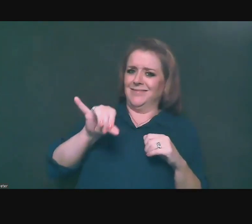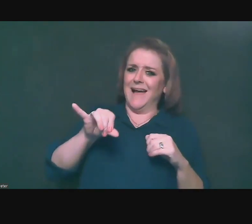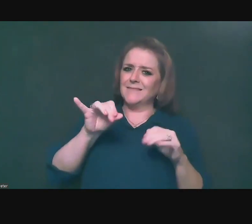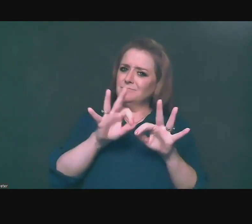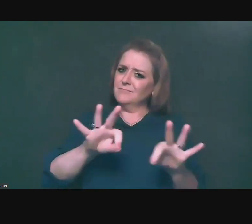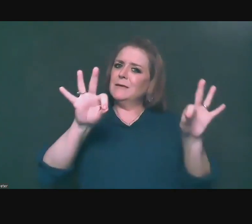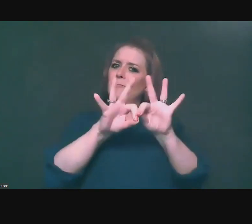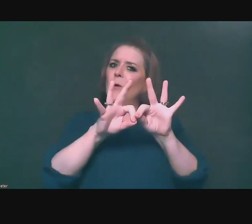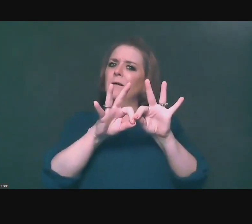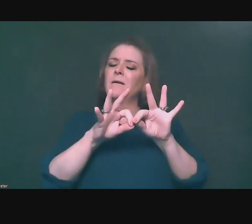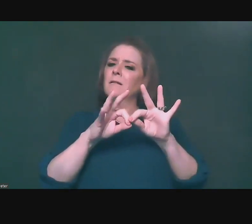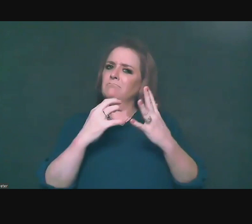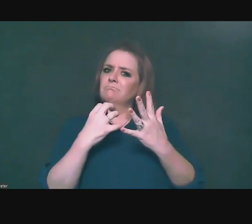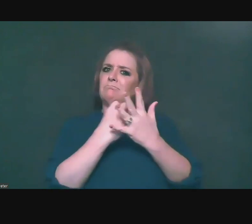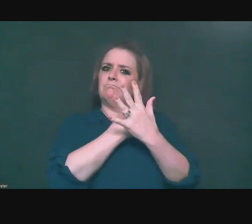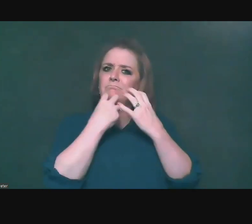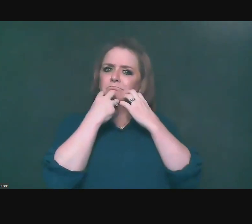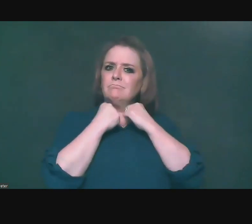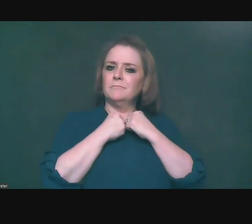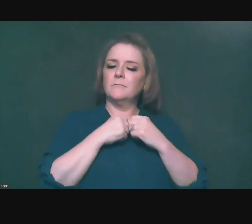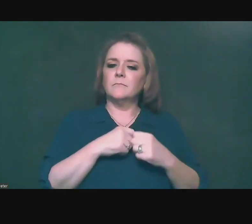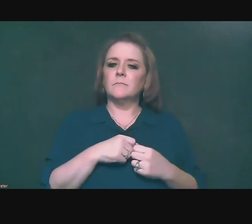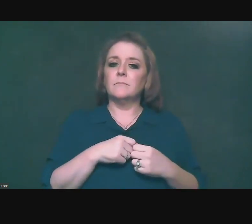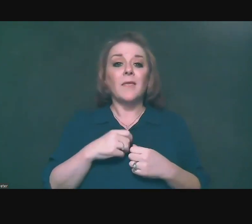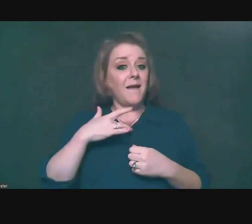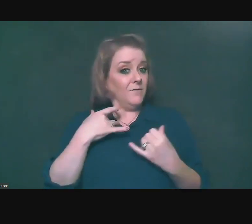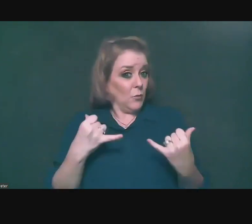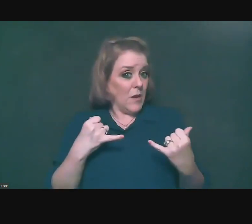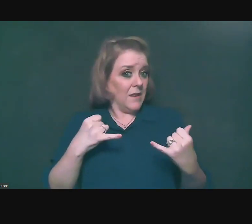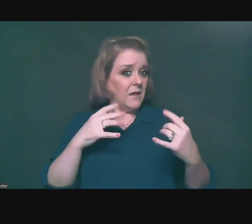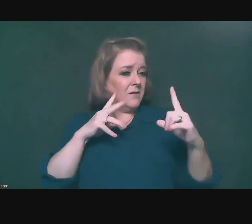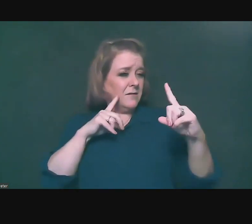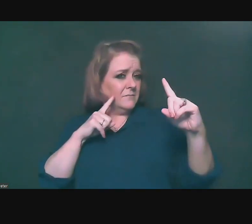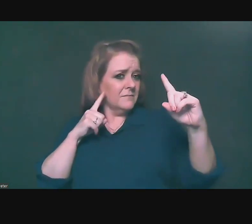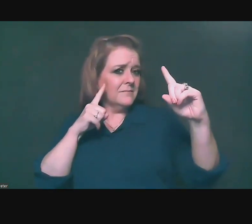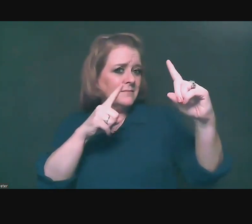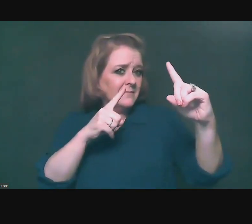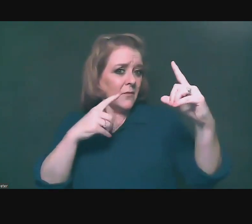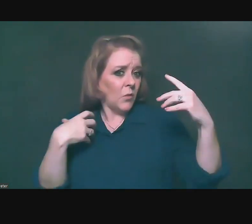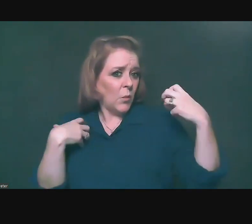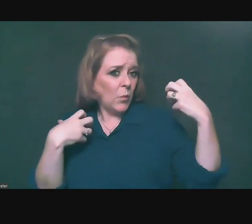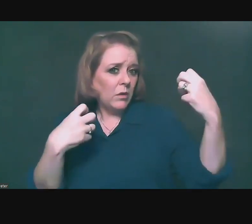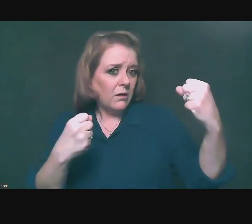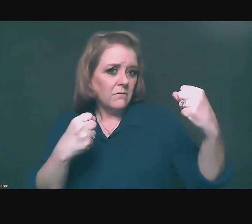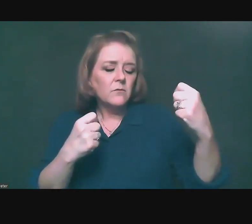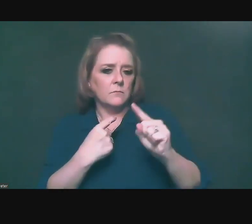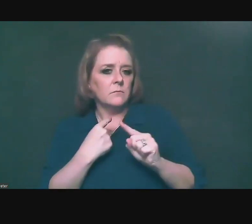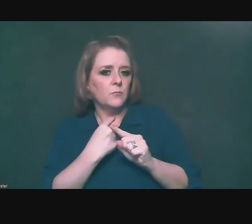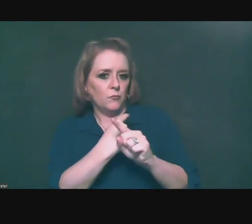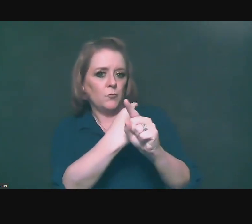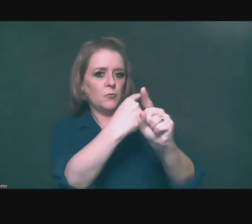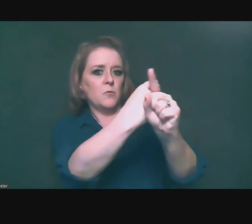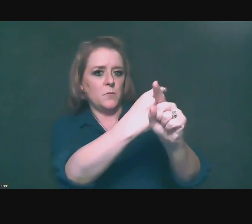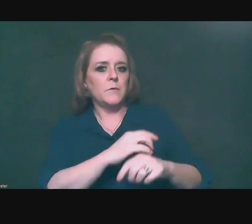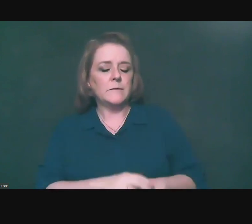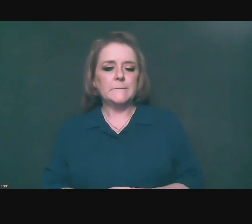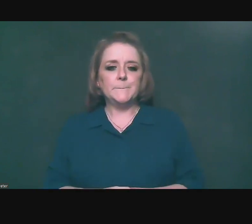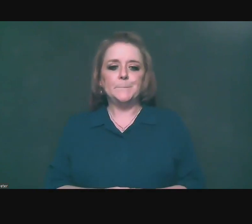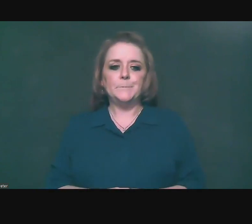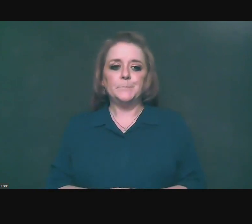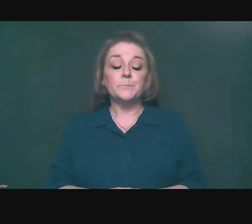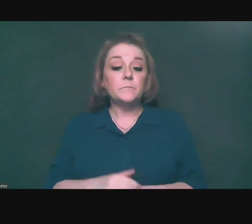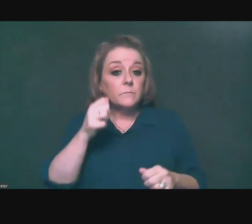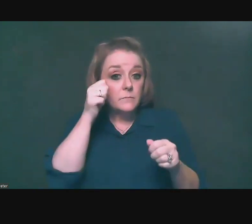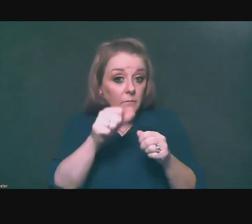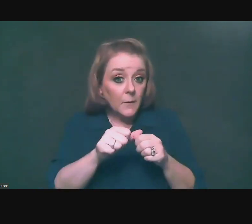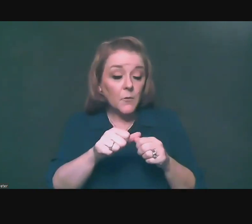We're on the right path to recovery, I believe. I want you to always remember that as we recover,